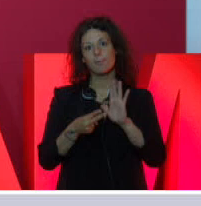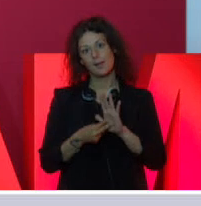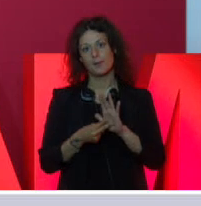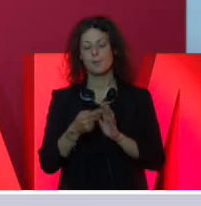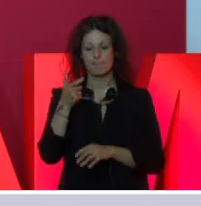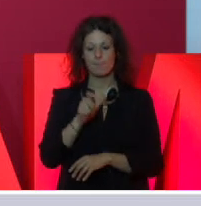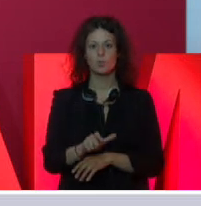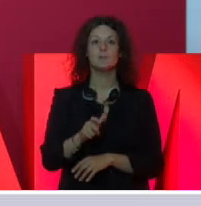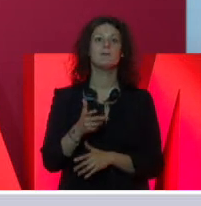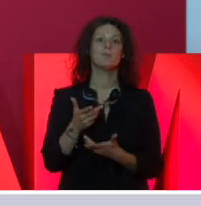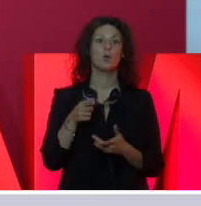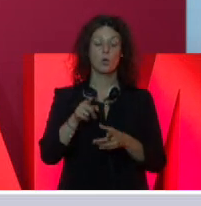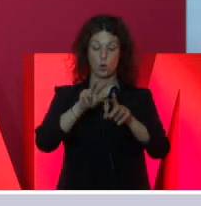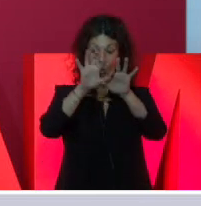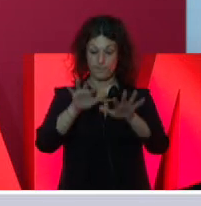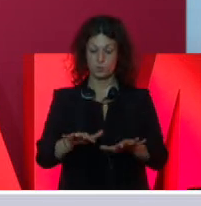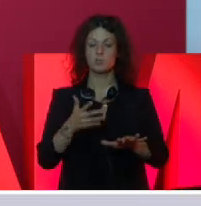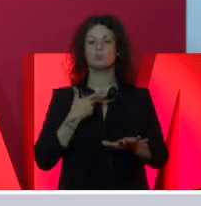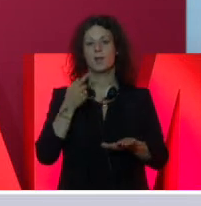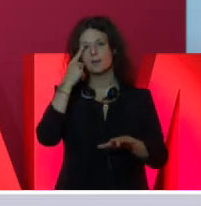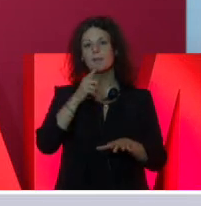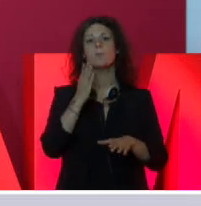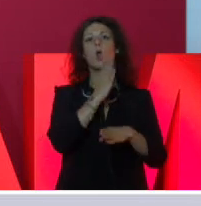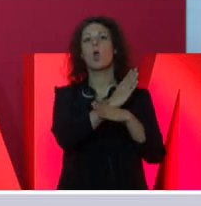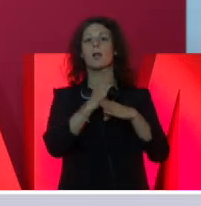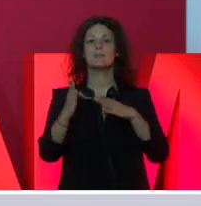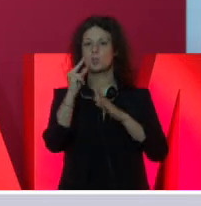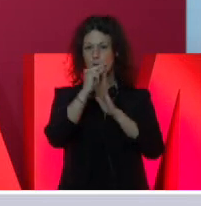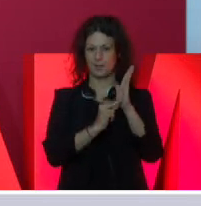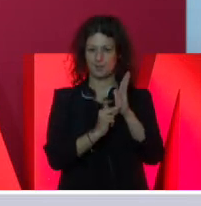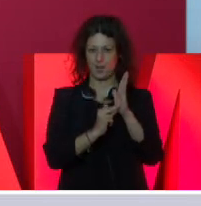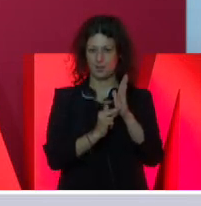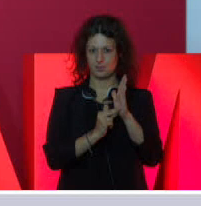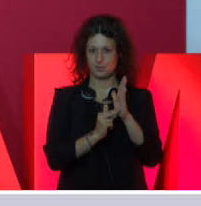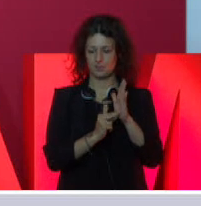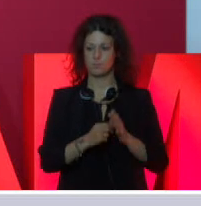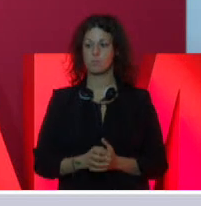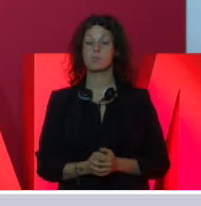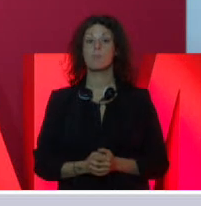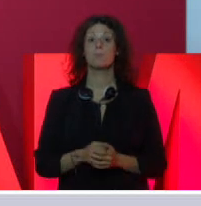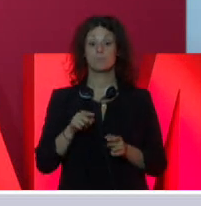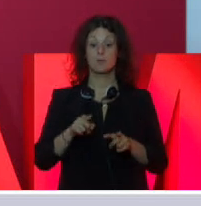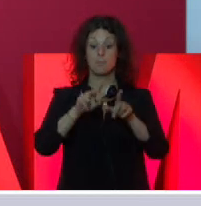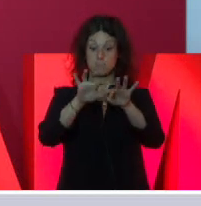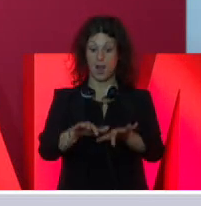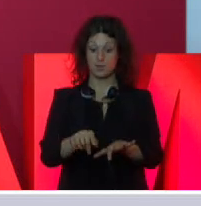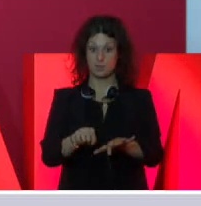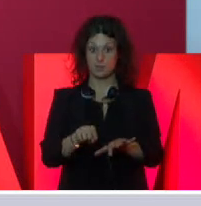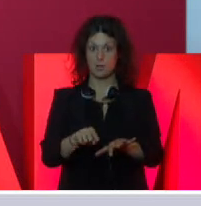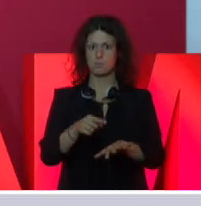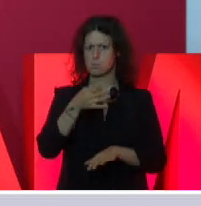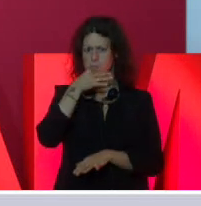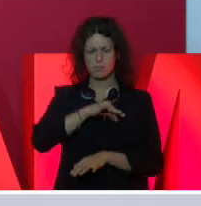a data collection artifact, so that the machine, which is very effective in identifying biases that can lead